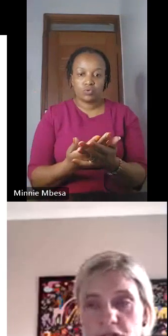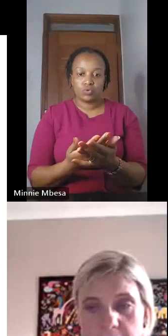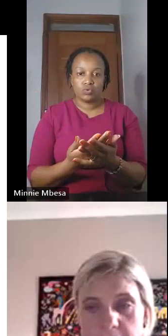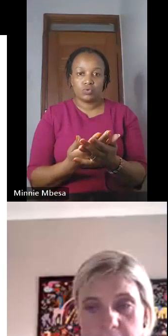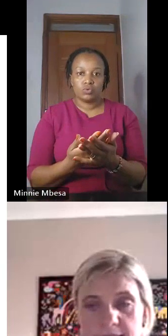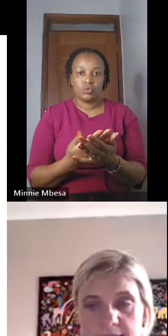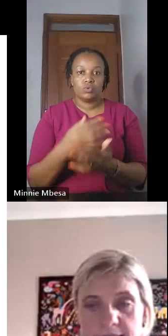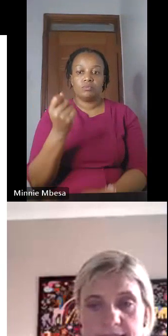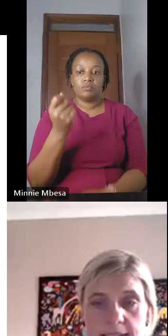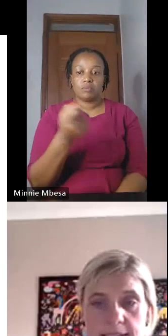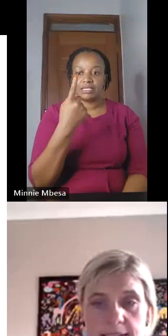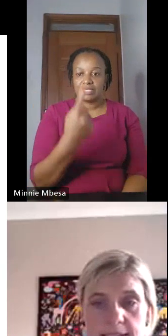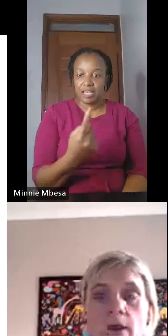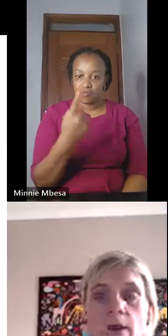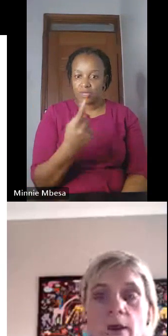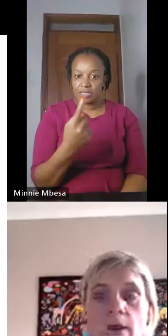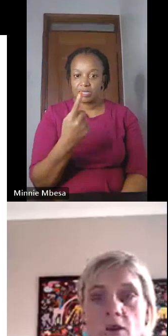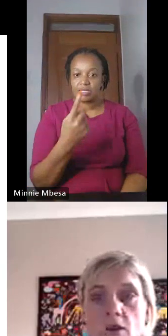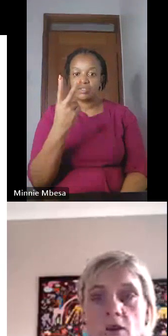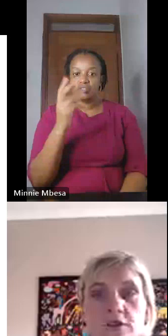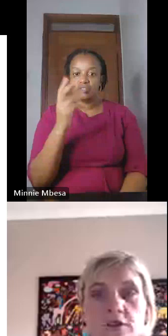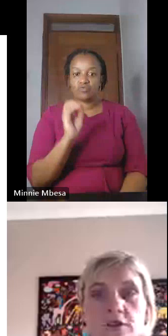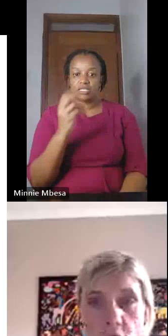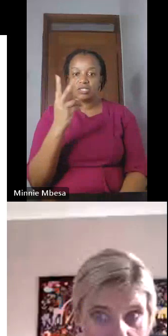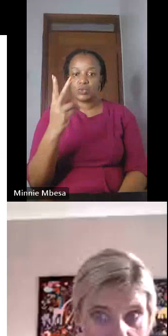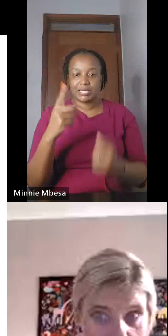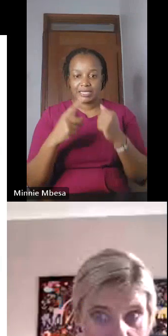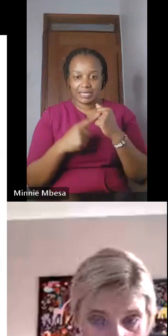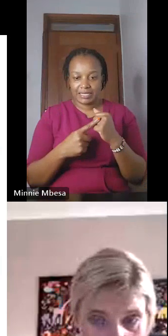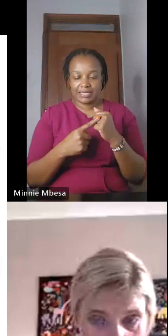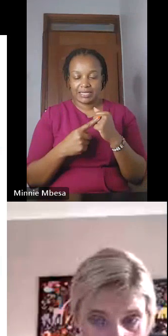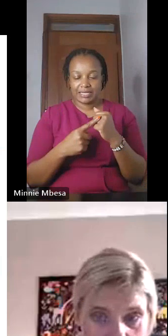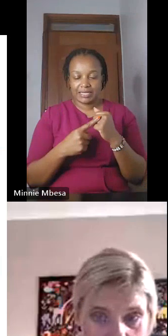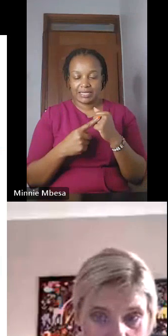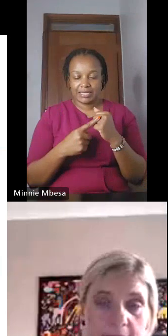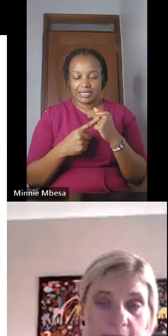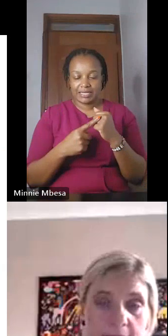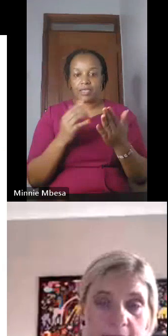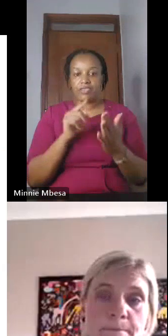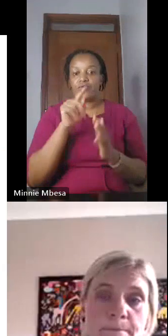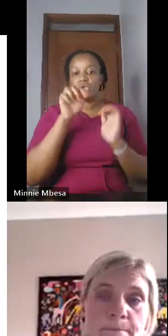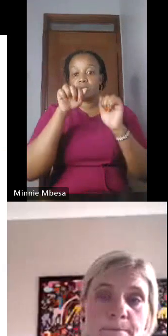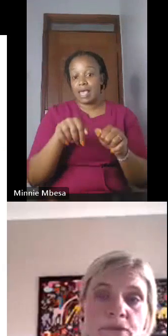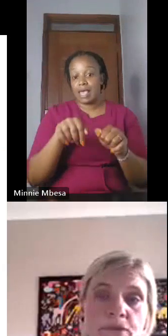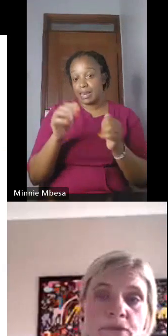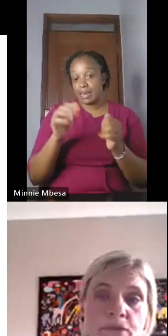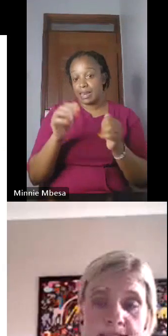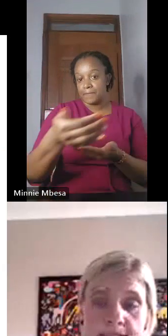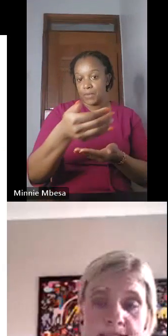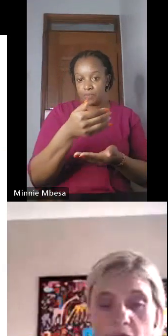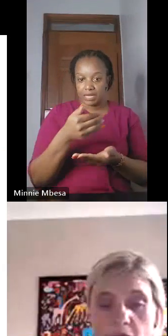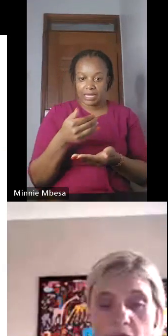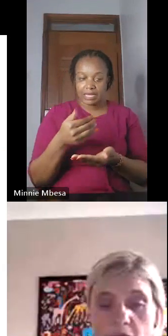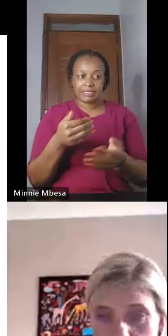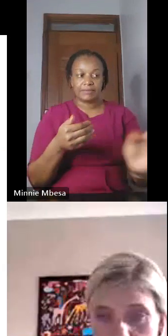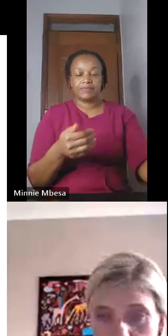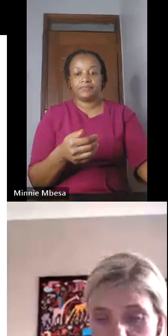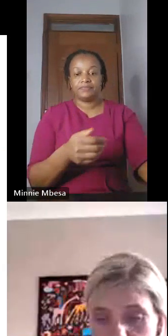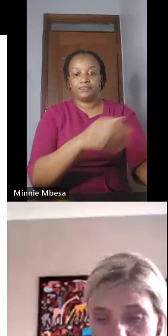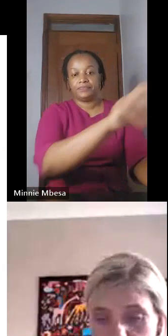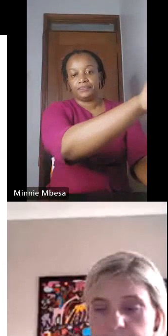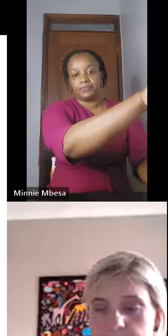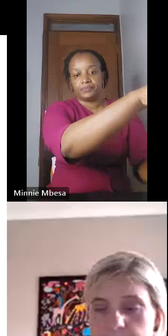of 2026, where you are going to mobilize, right? So it has to be